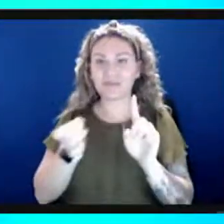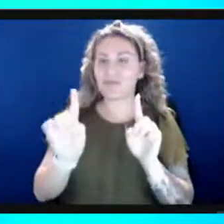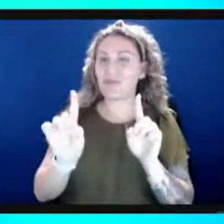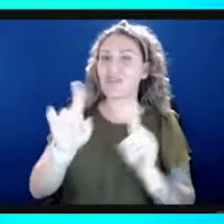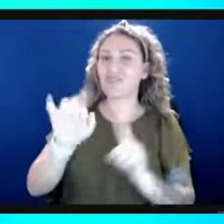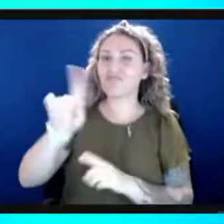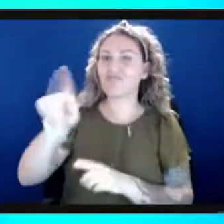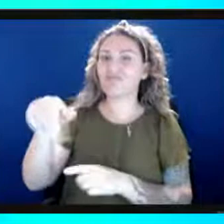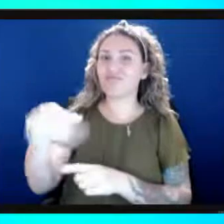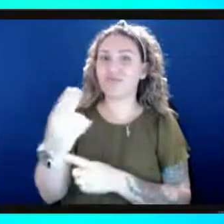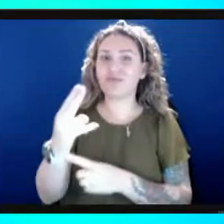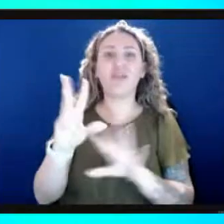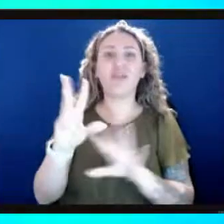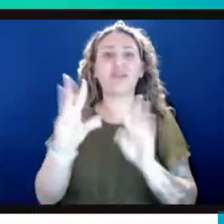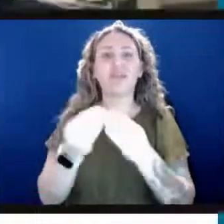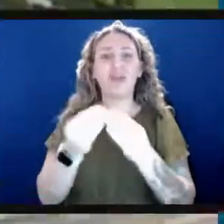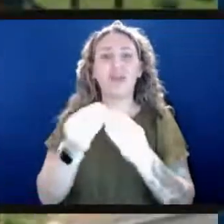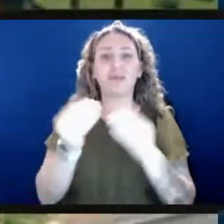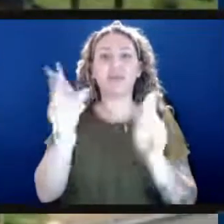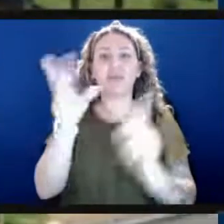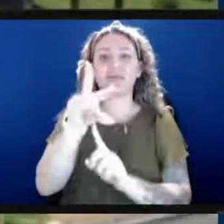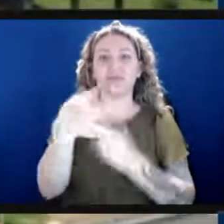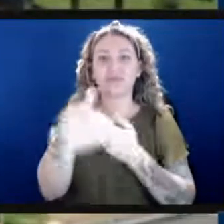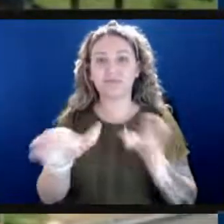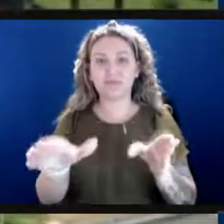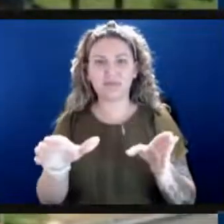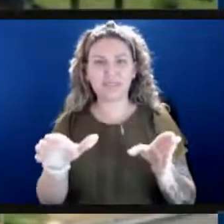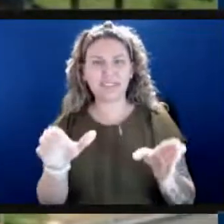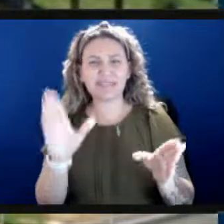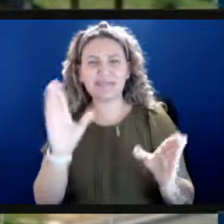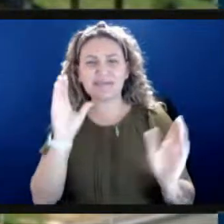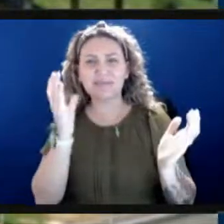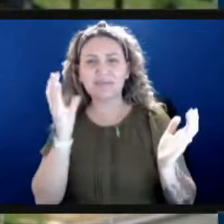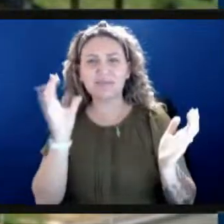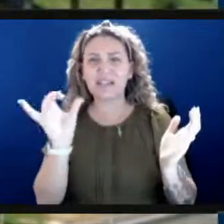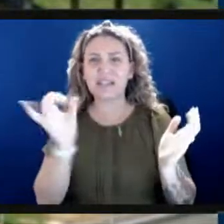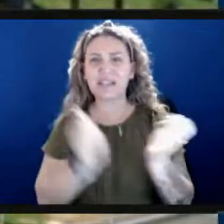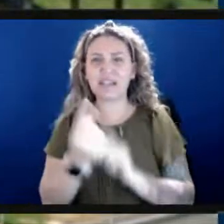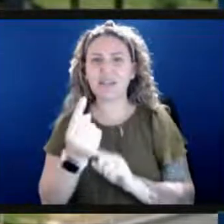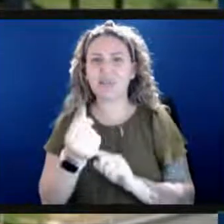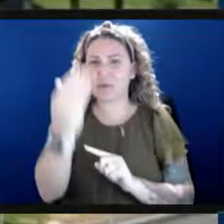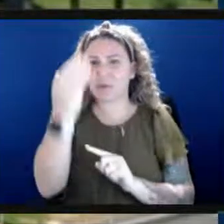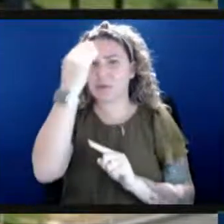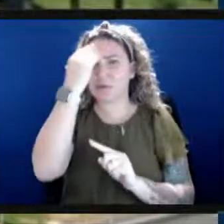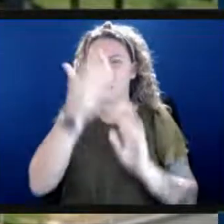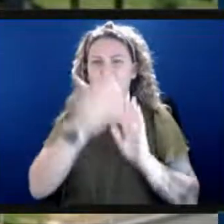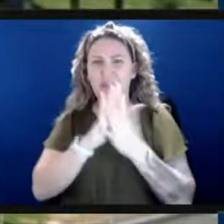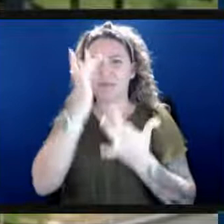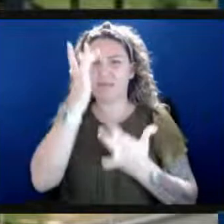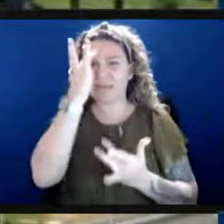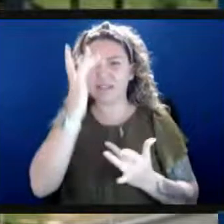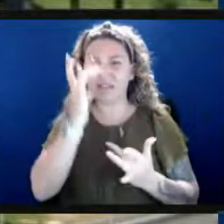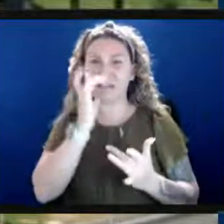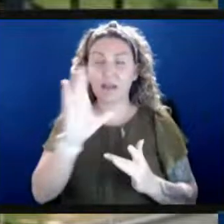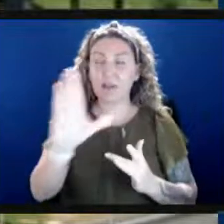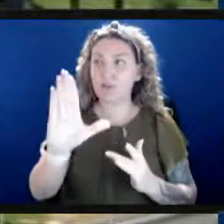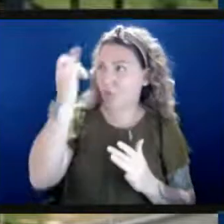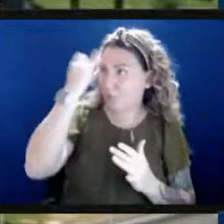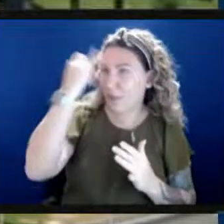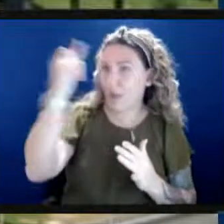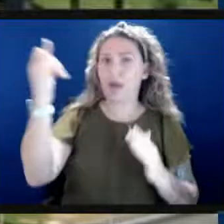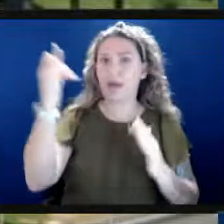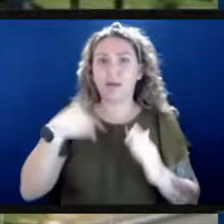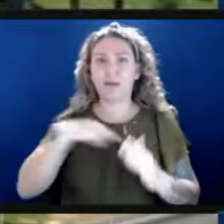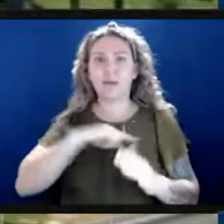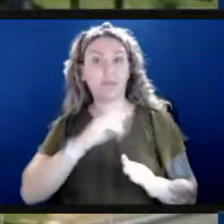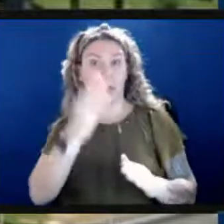Studio. Doesn't it seem like everyone you know is getting sick? It's not your imagination. We can attest to that. We've even